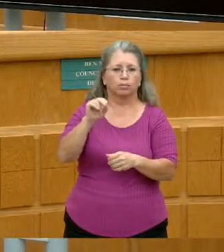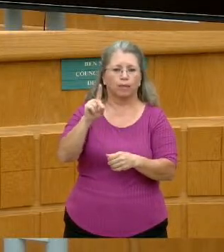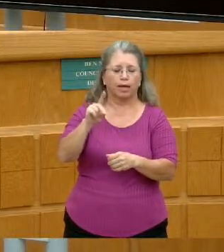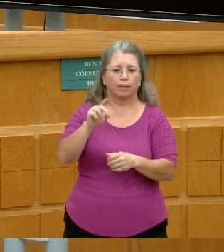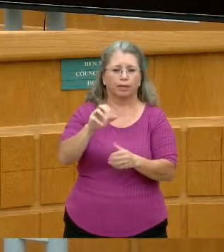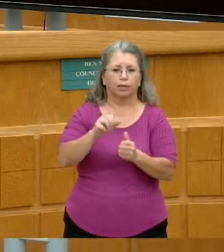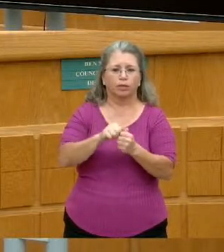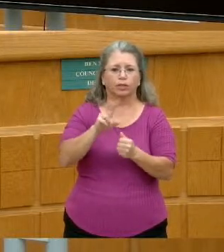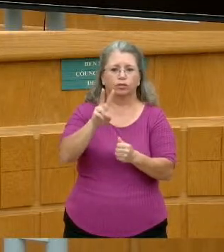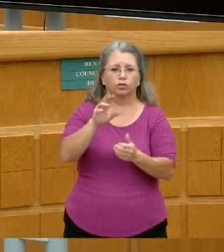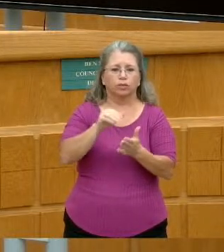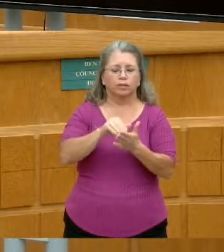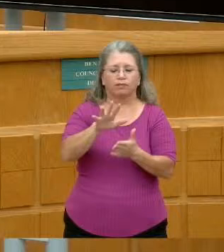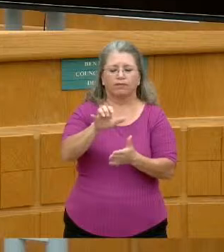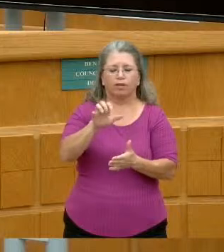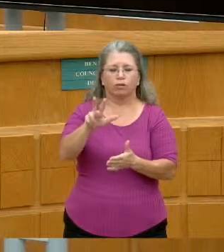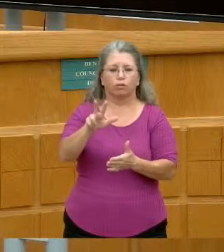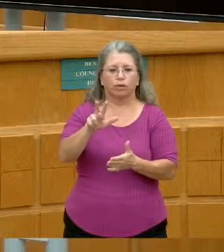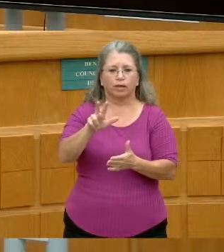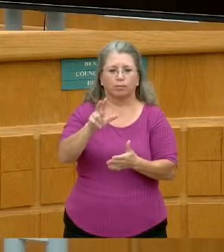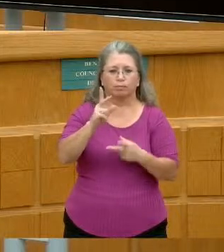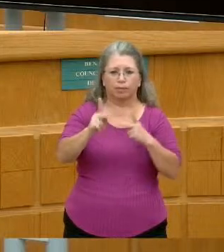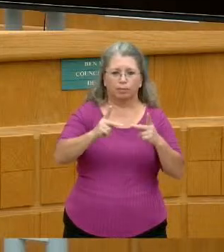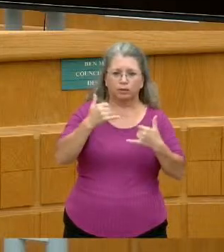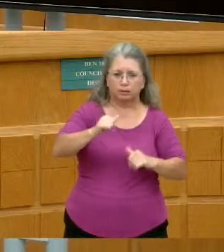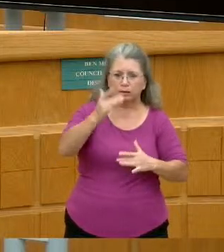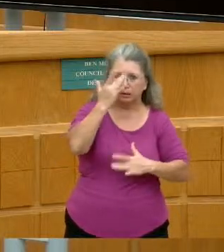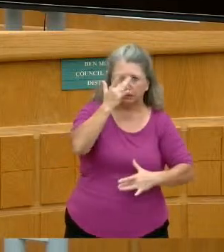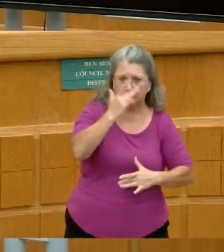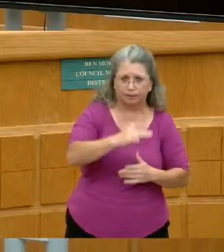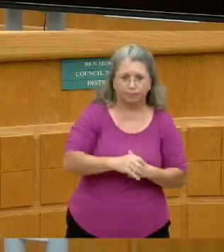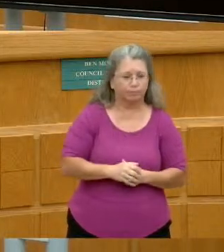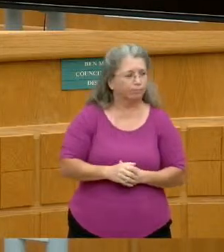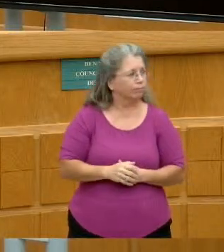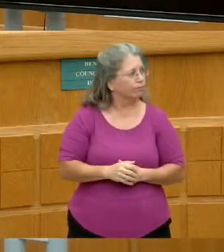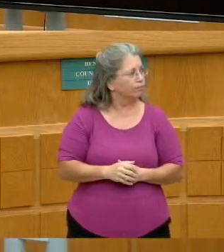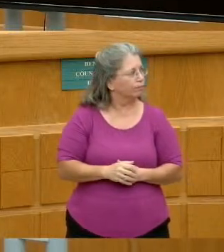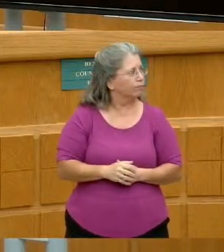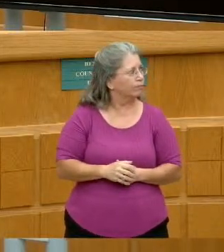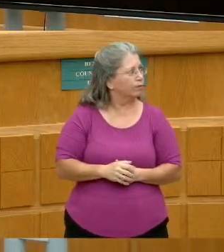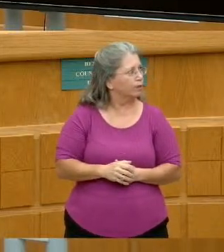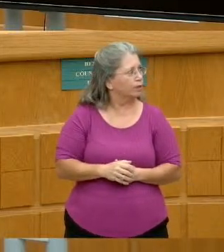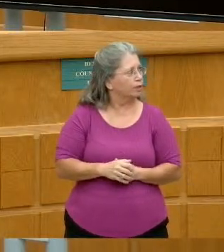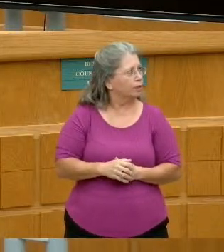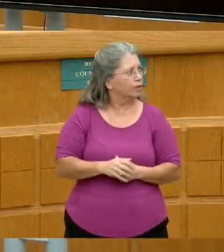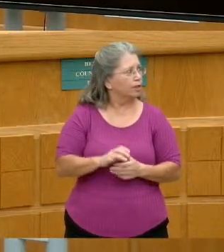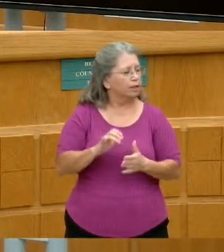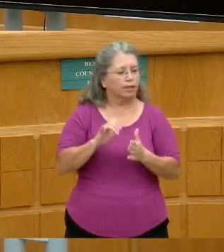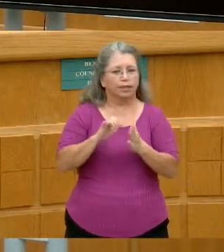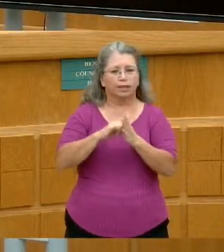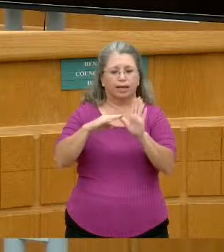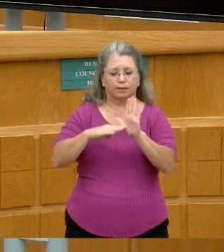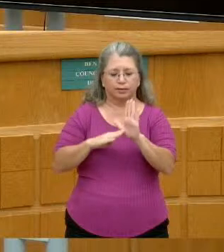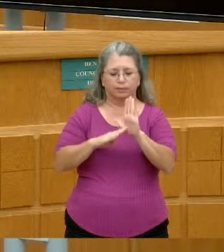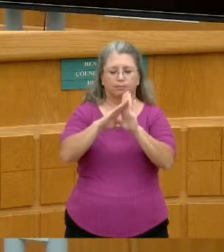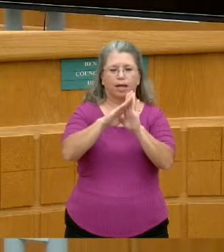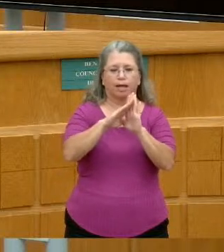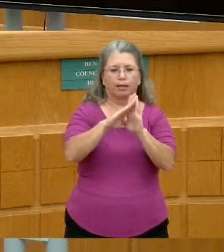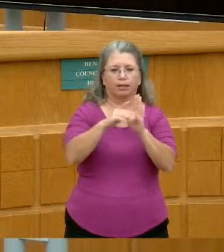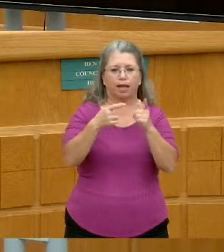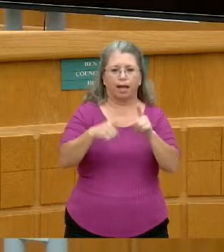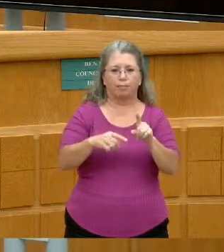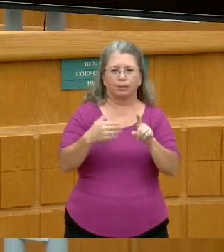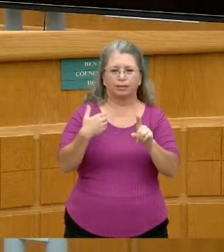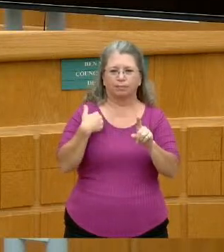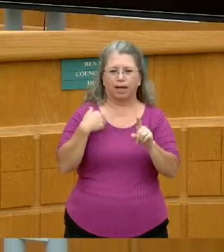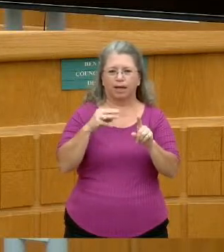2,503 active cases. And just for context, here's that spike that we had back in mid-May. And now it's